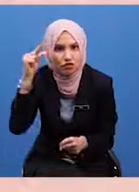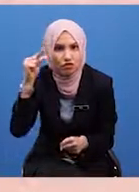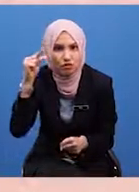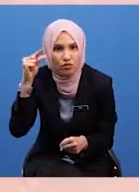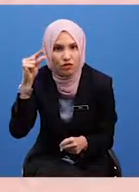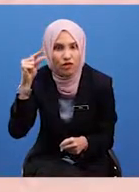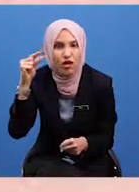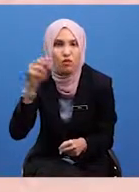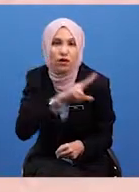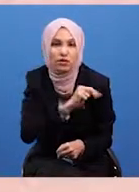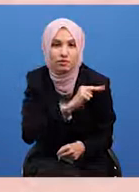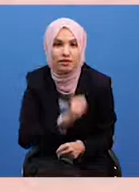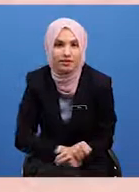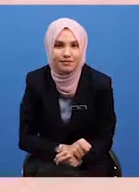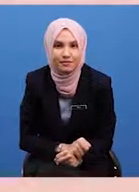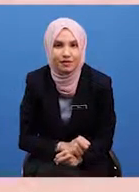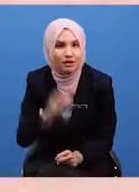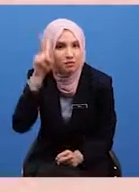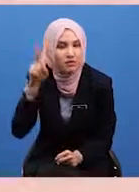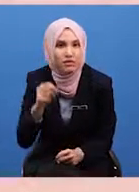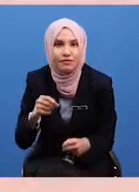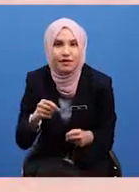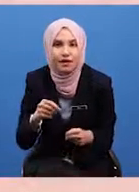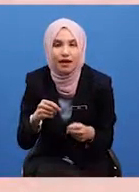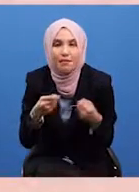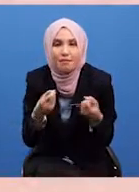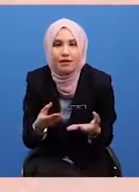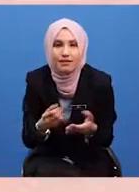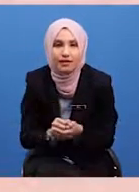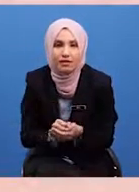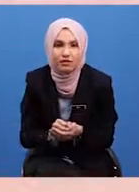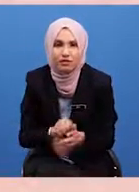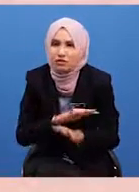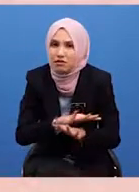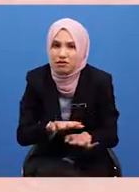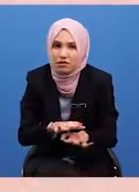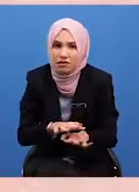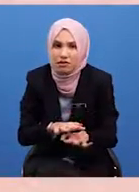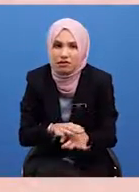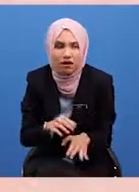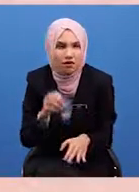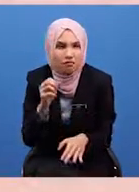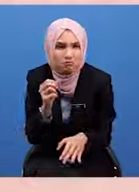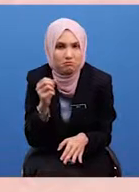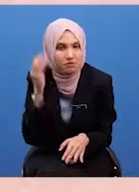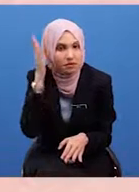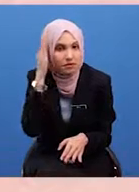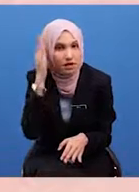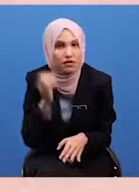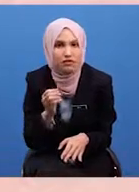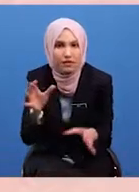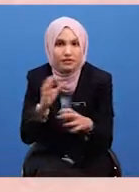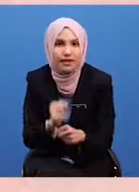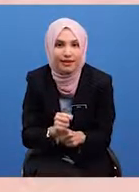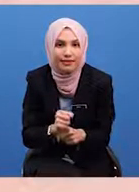Medal. Mr. Velos explains that Joff does not realize that he has taken the story